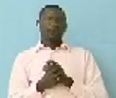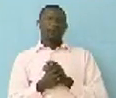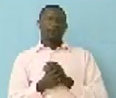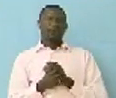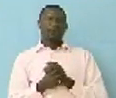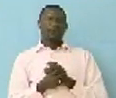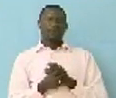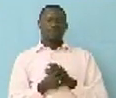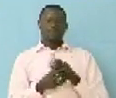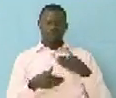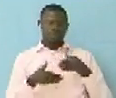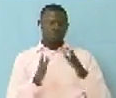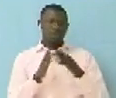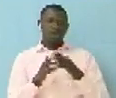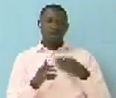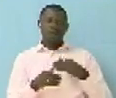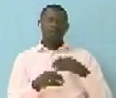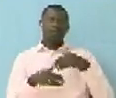panel.